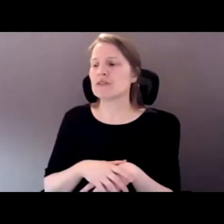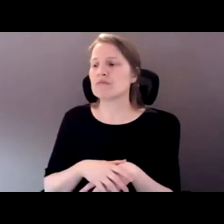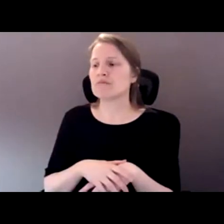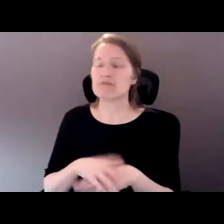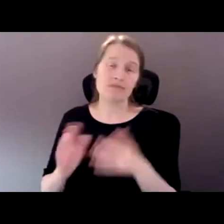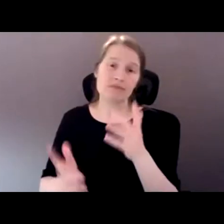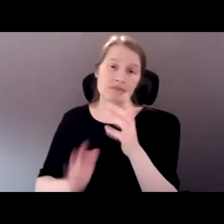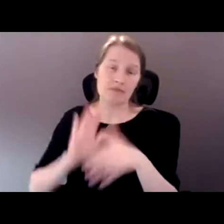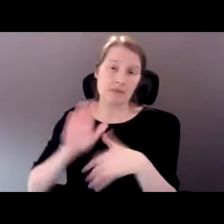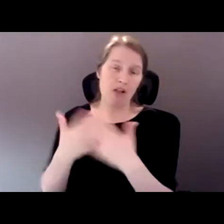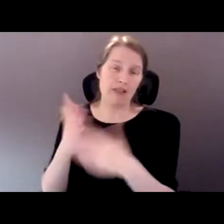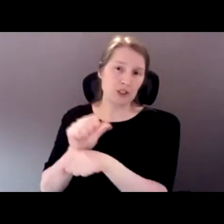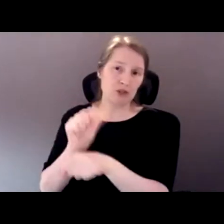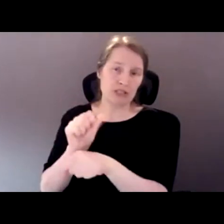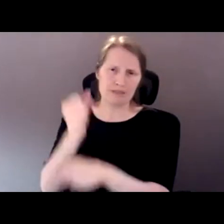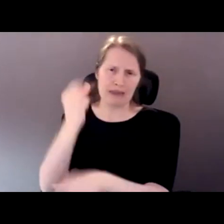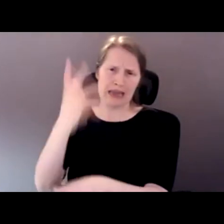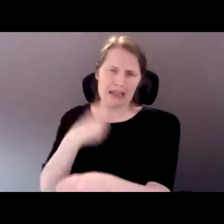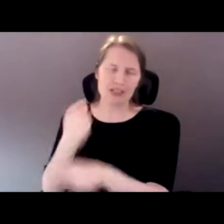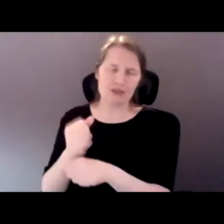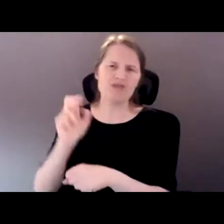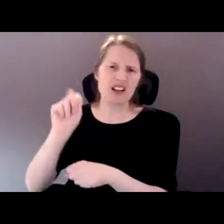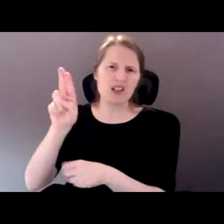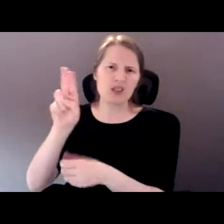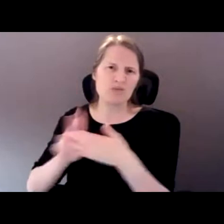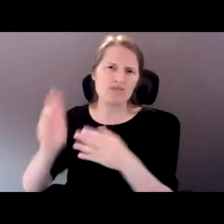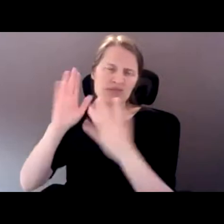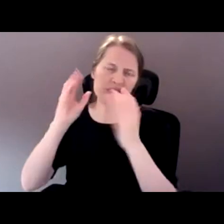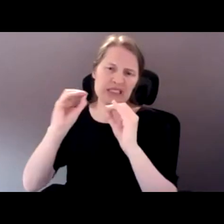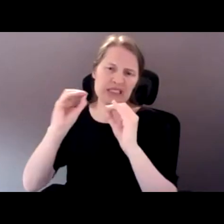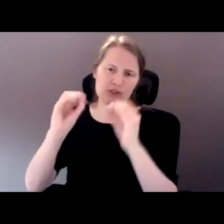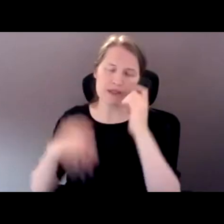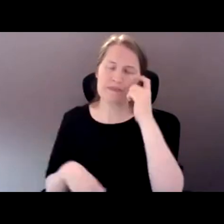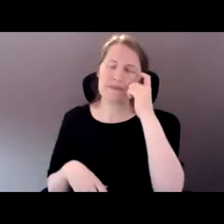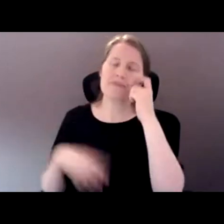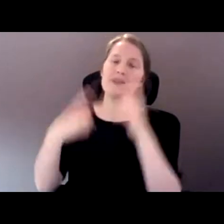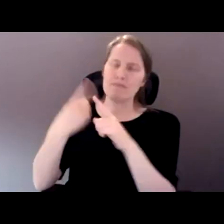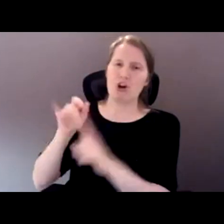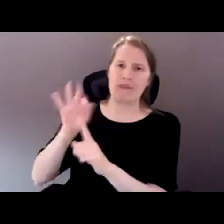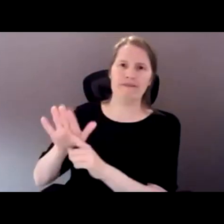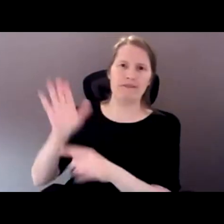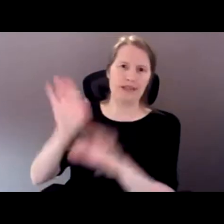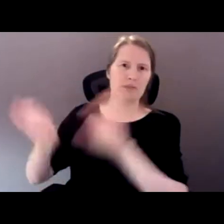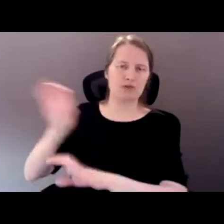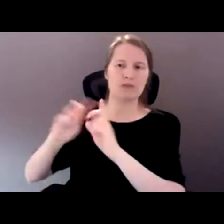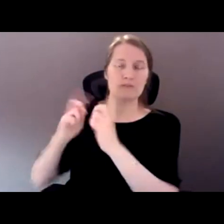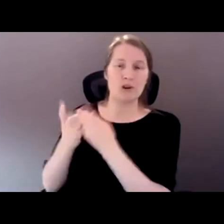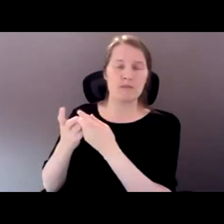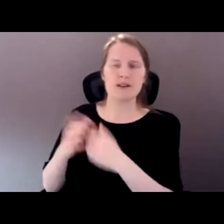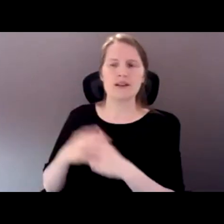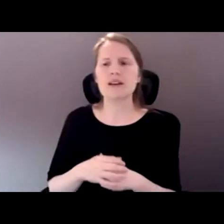career, many decades in Northeastern University as a pillar of the chemistry department. But he was